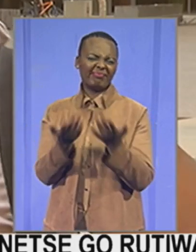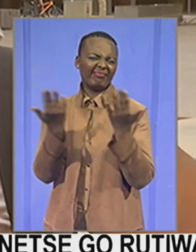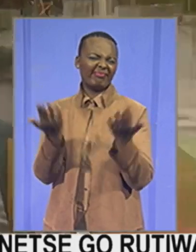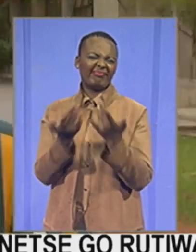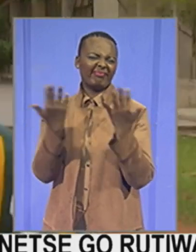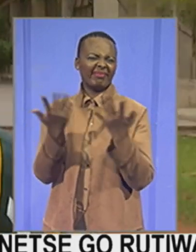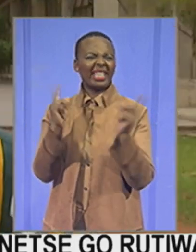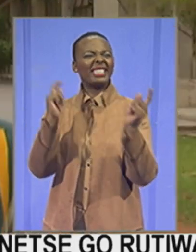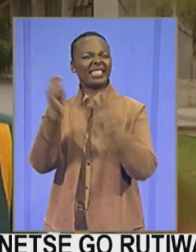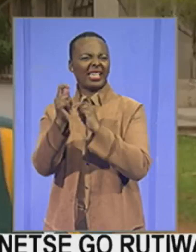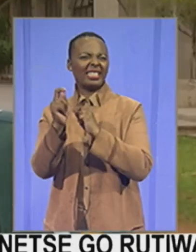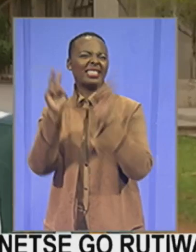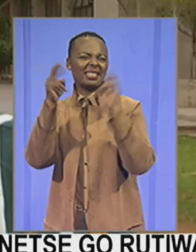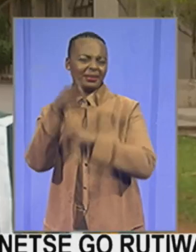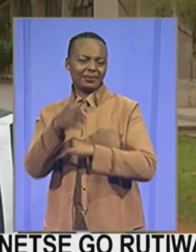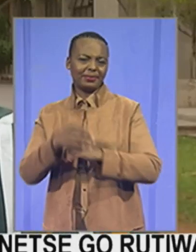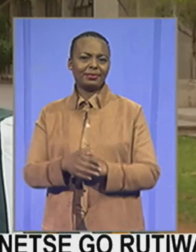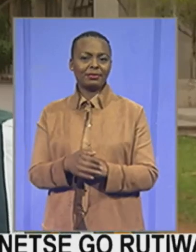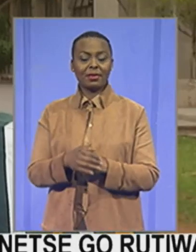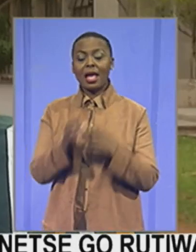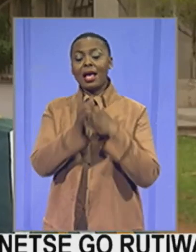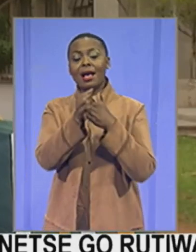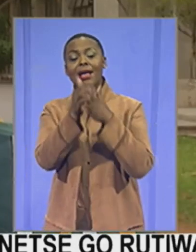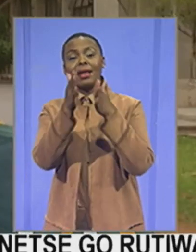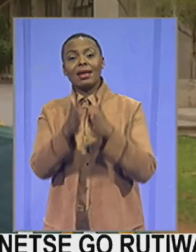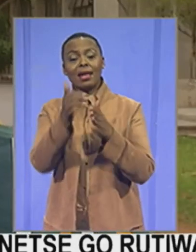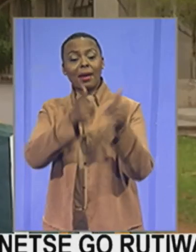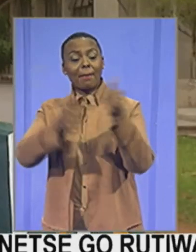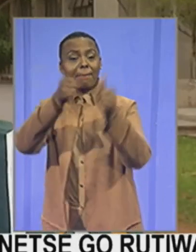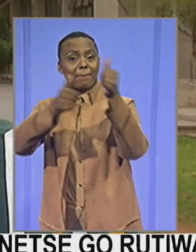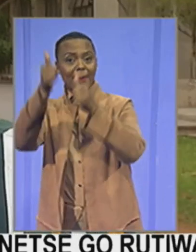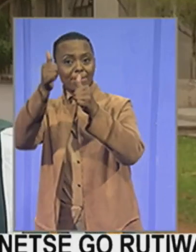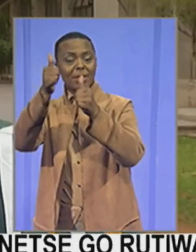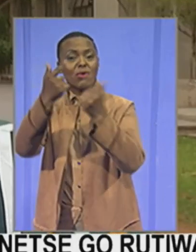changing this. I think what leaders can do is to